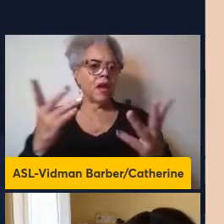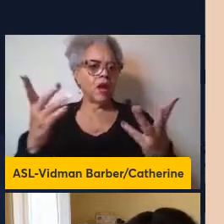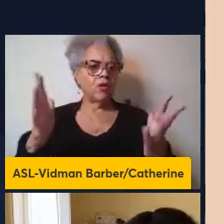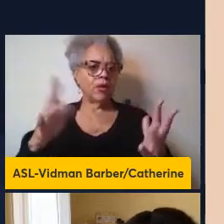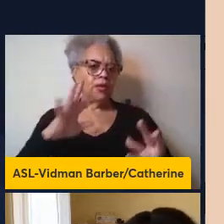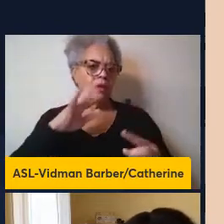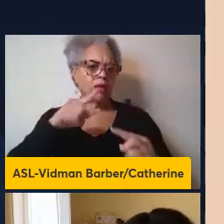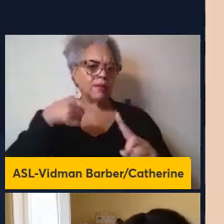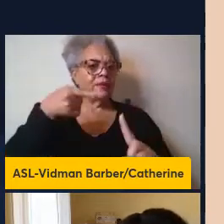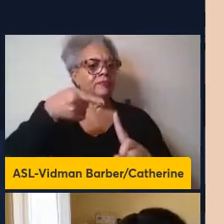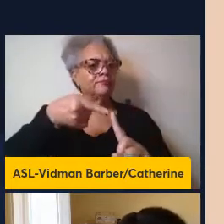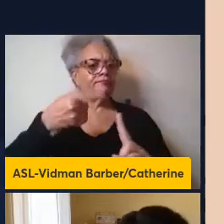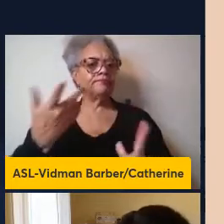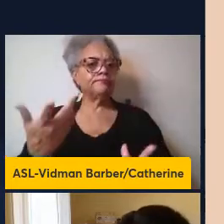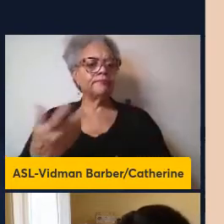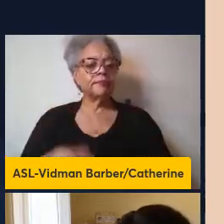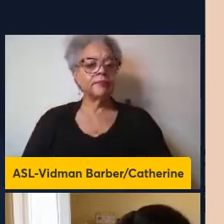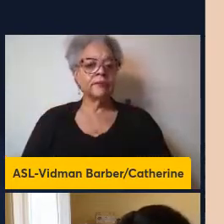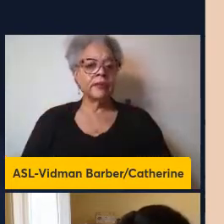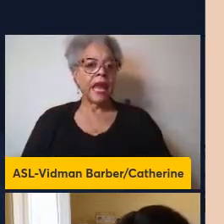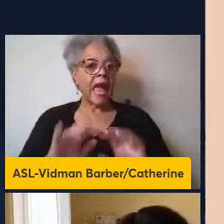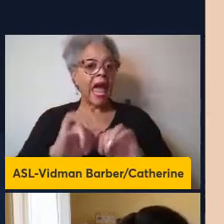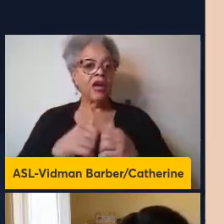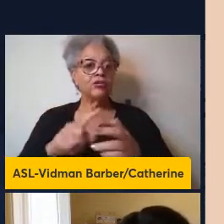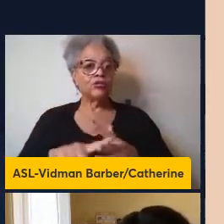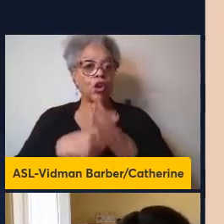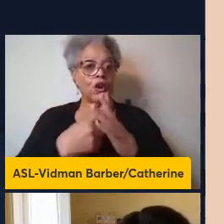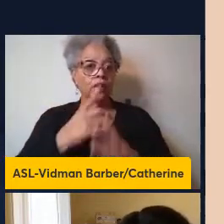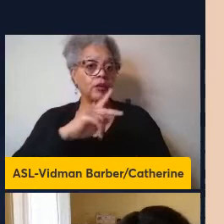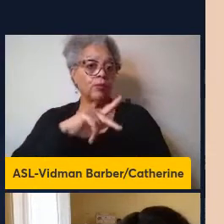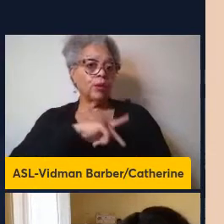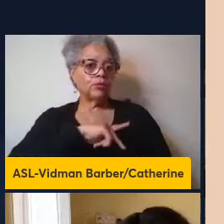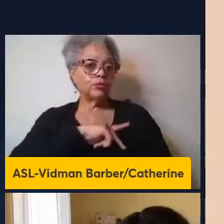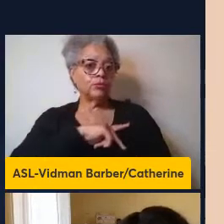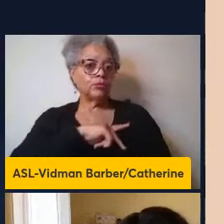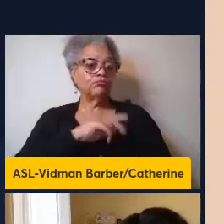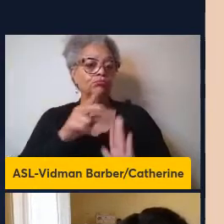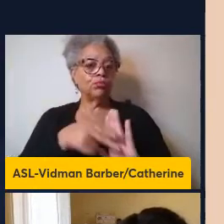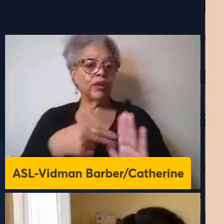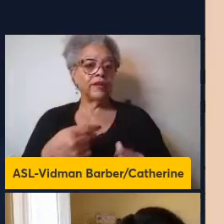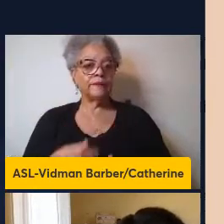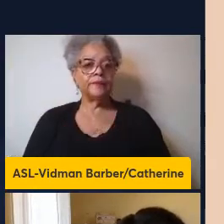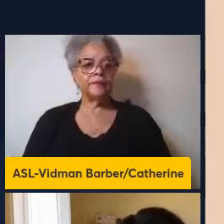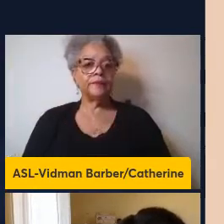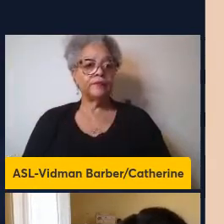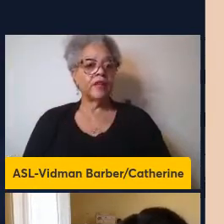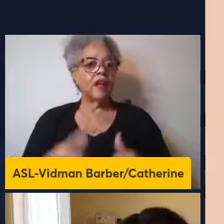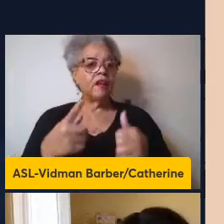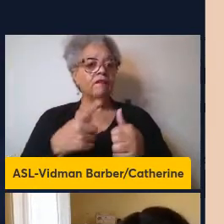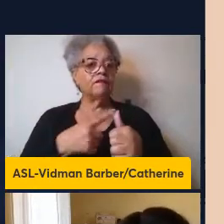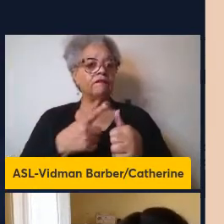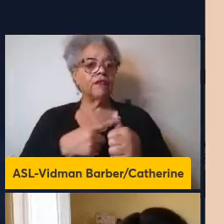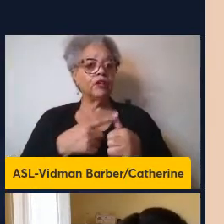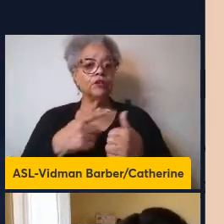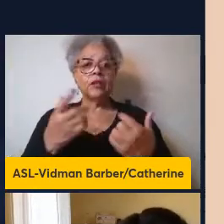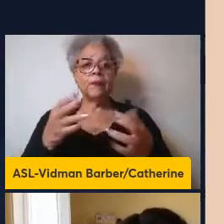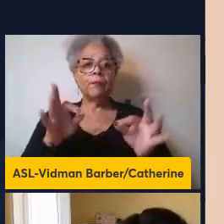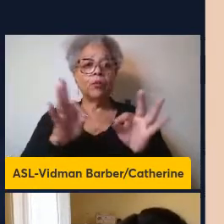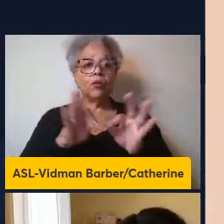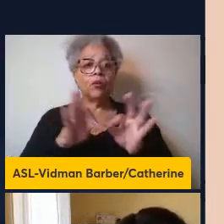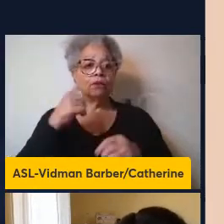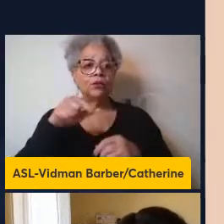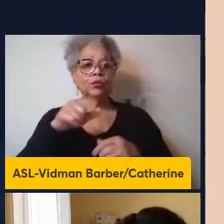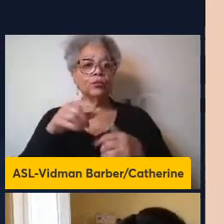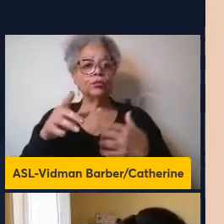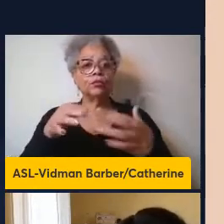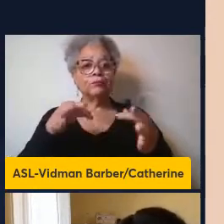do you get started with building your personal brand? There are a few ways. All right. First of all, it's important for you to define who